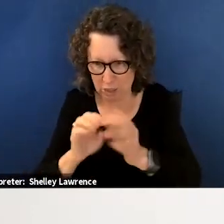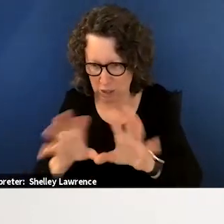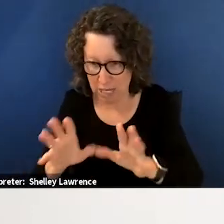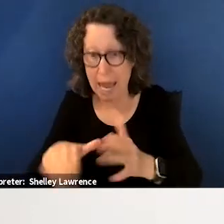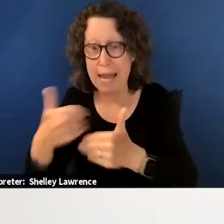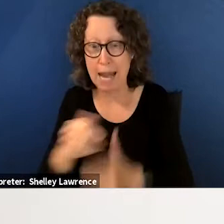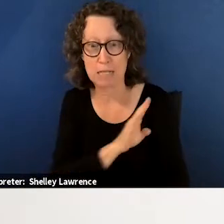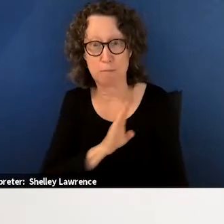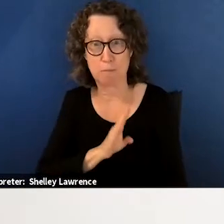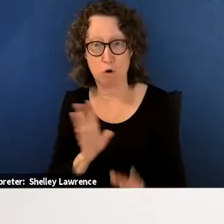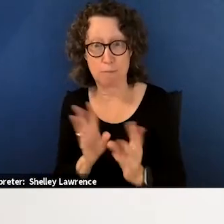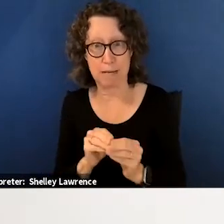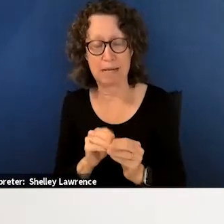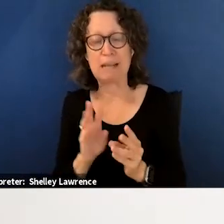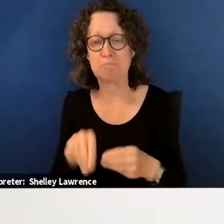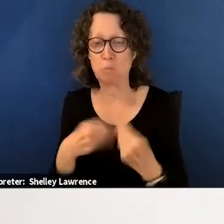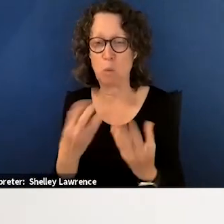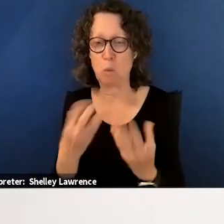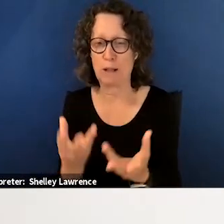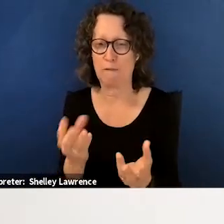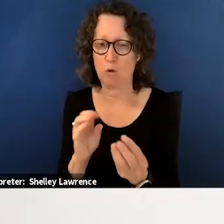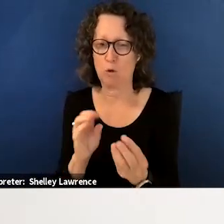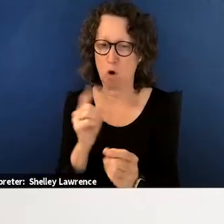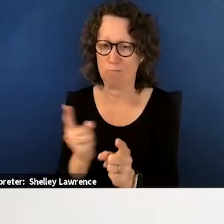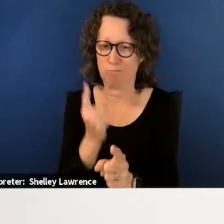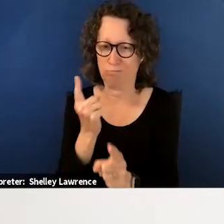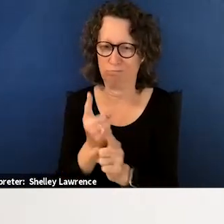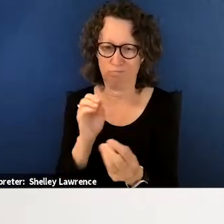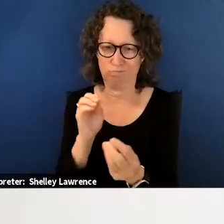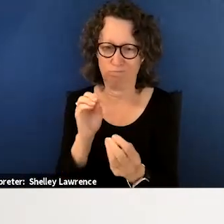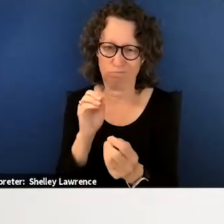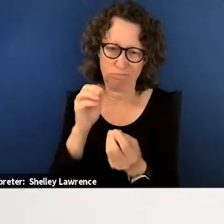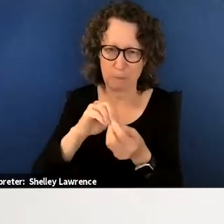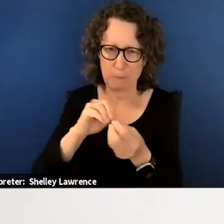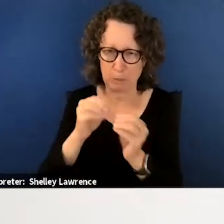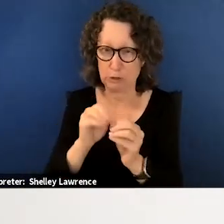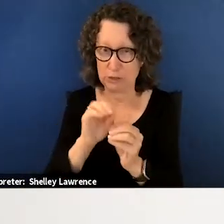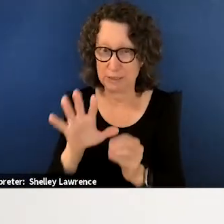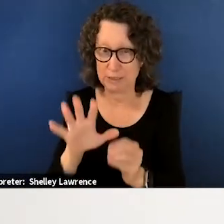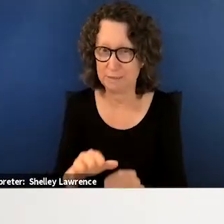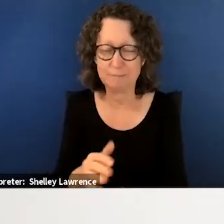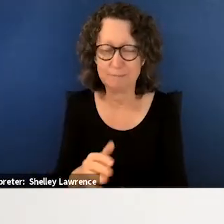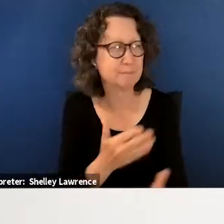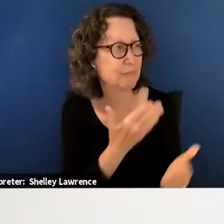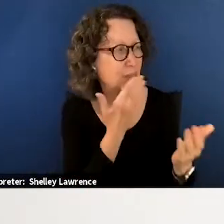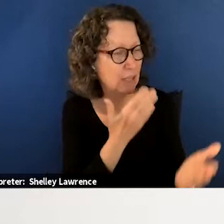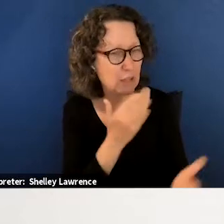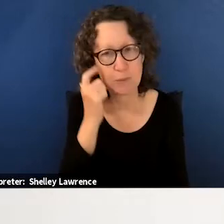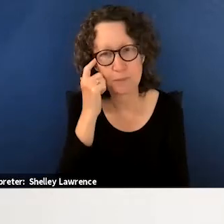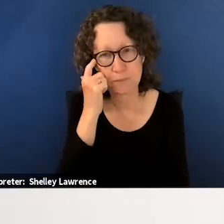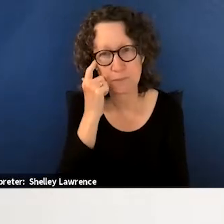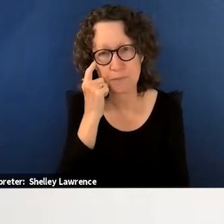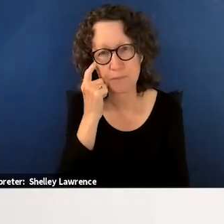board meeting, I should be able to give you that information. Thank you.